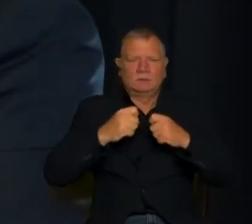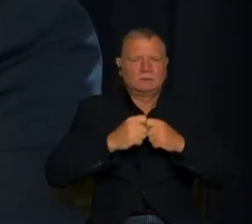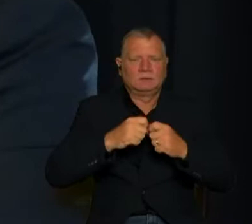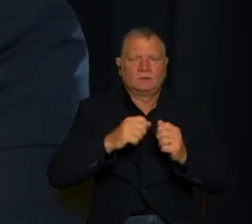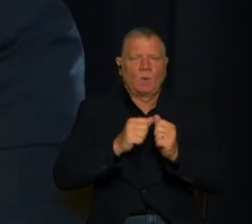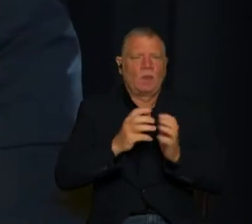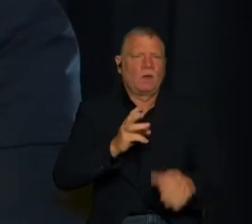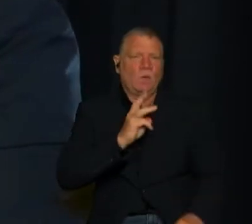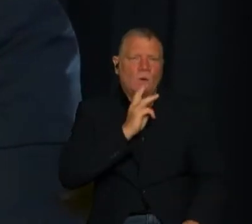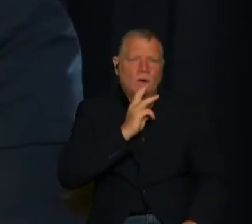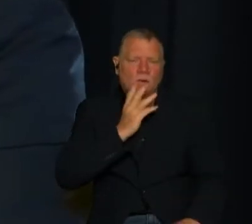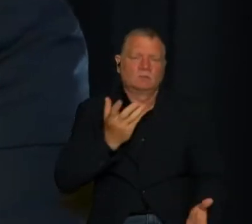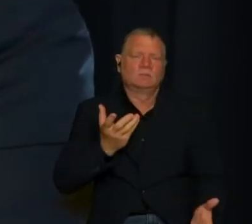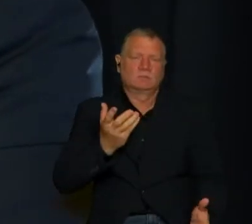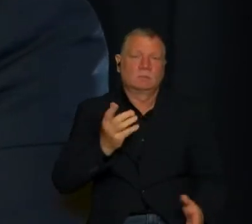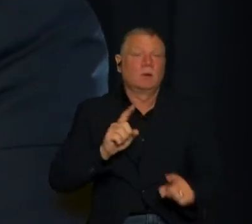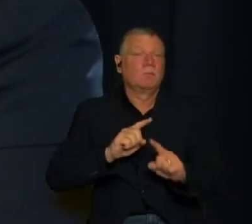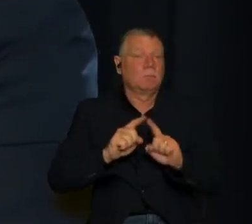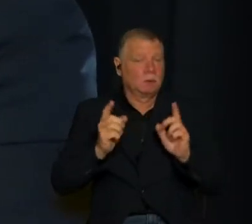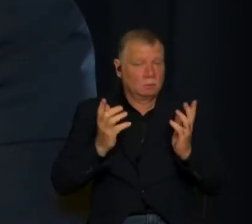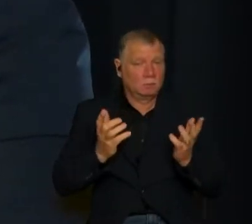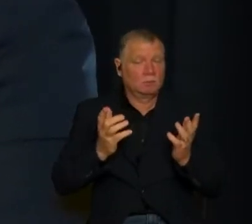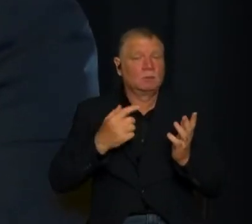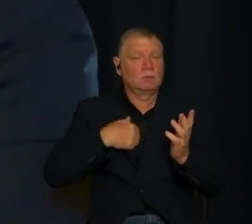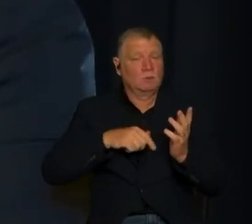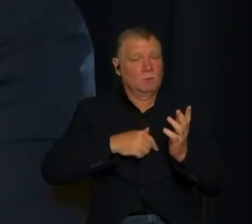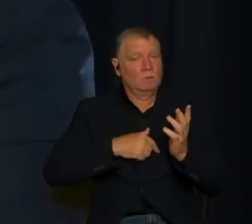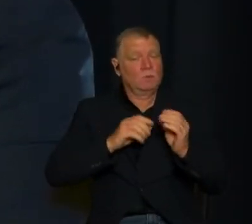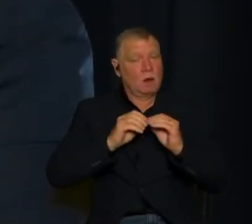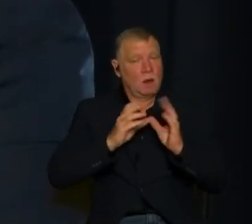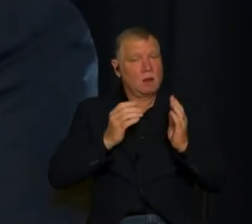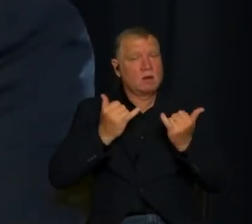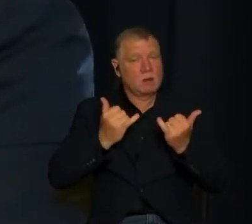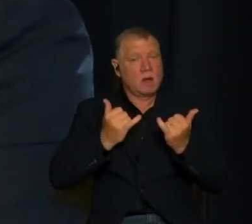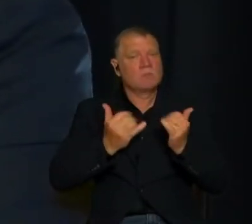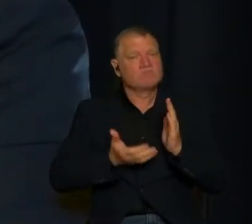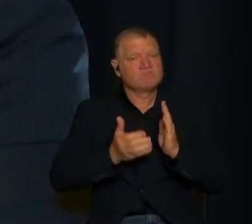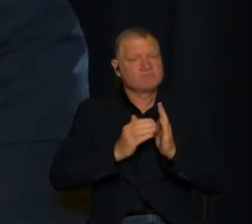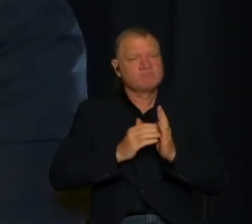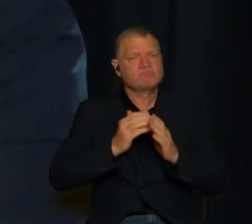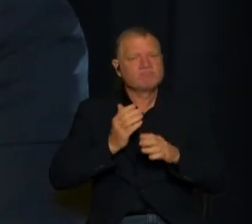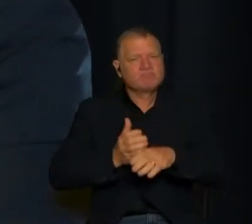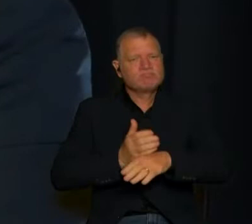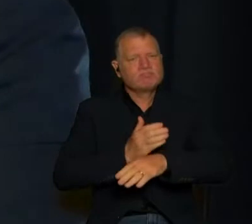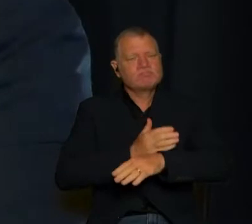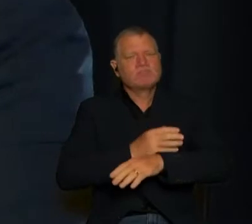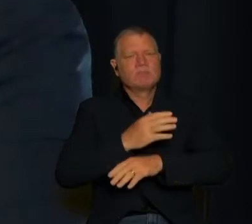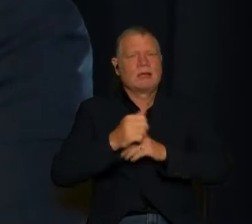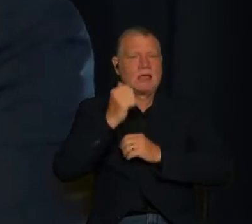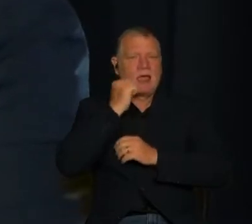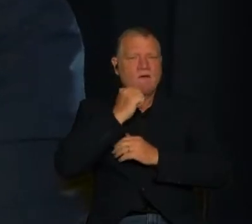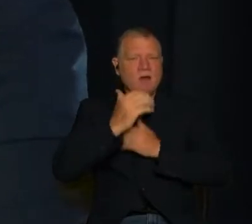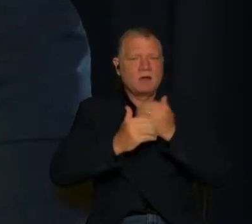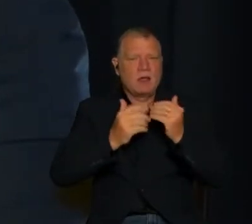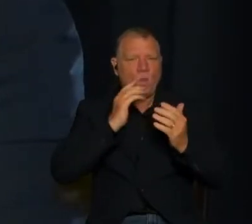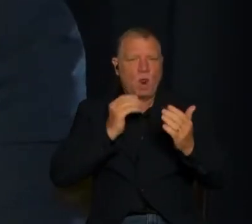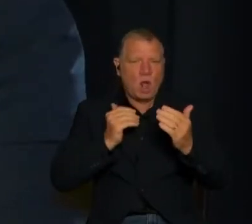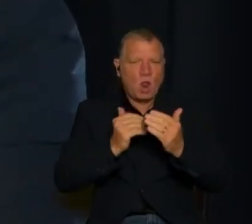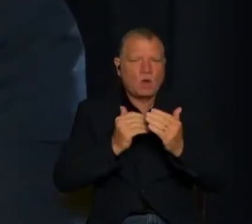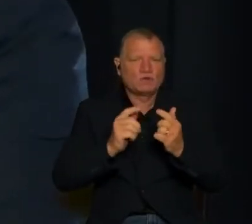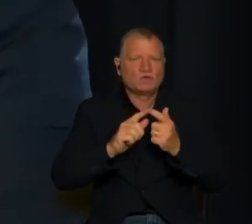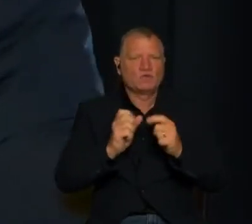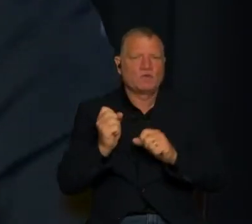or water service. However, we're clearly in recovery mode, and every day we're closer